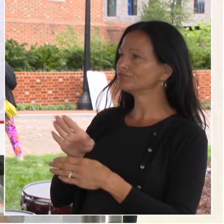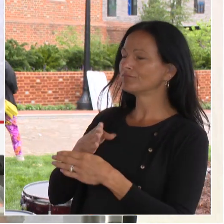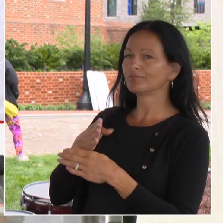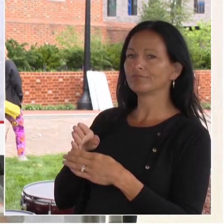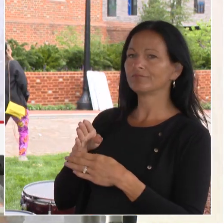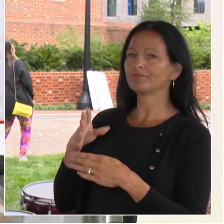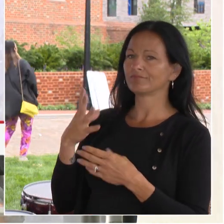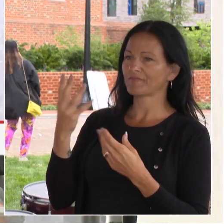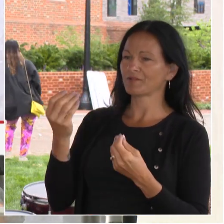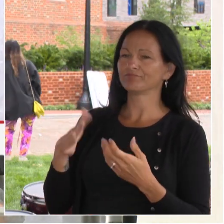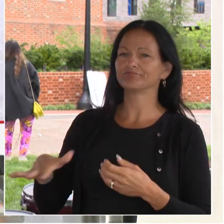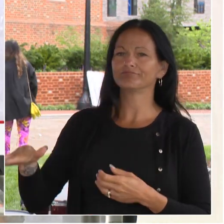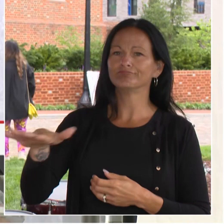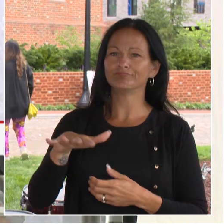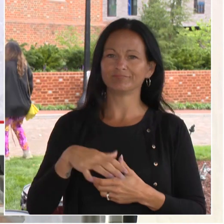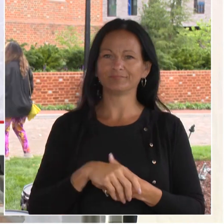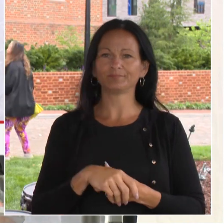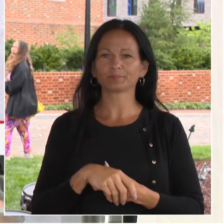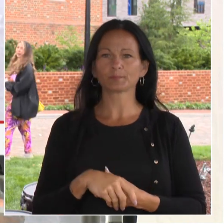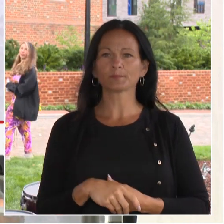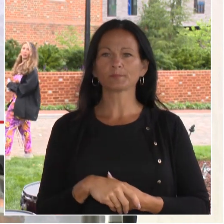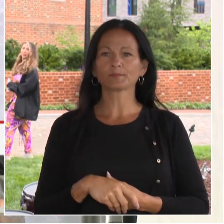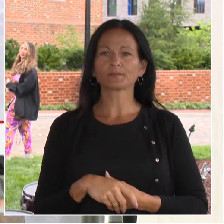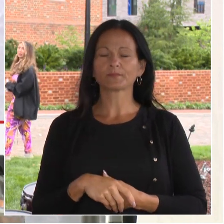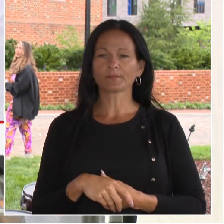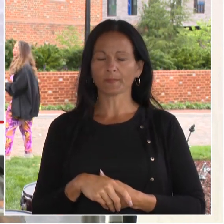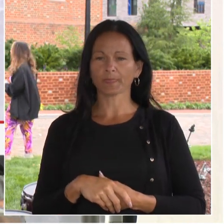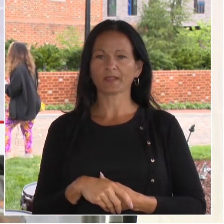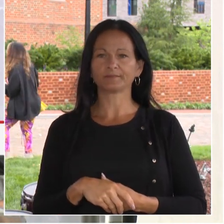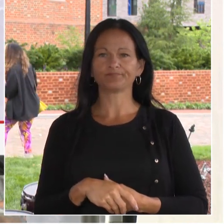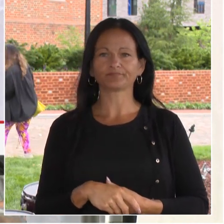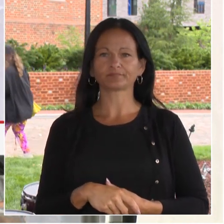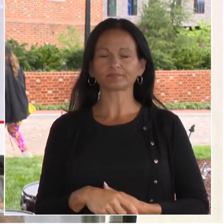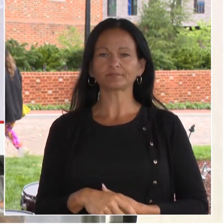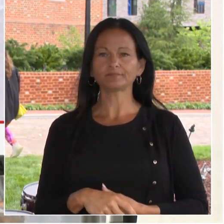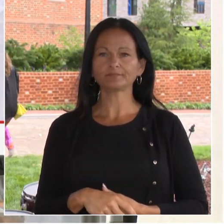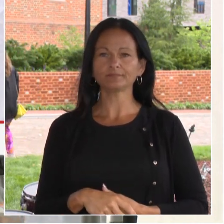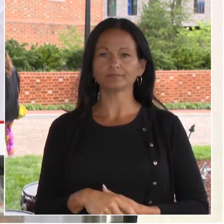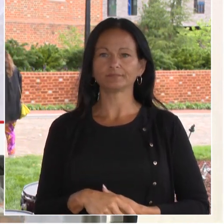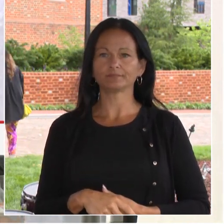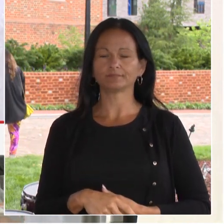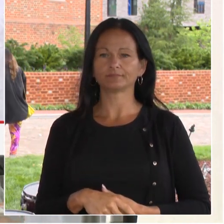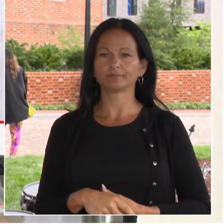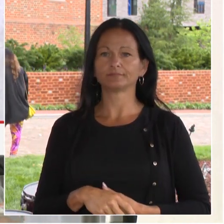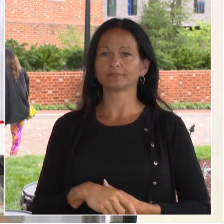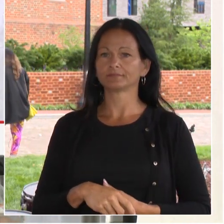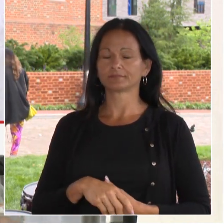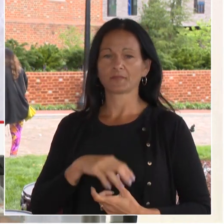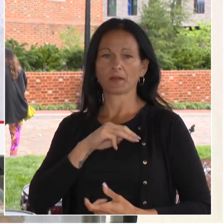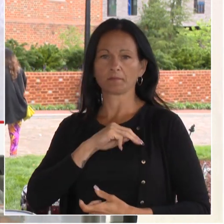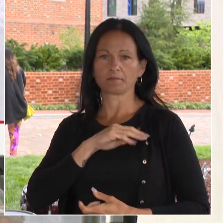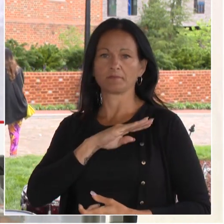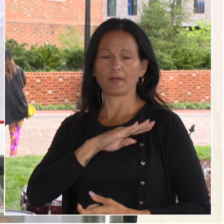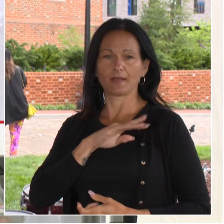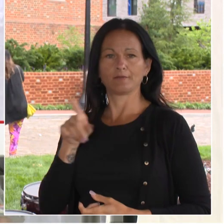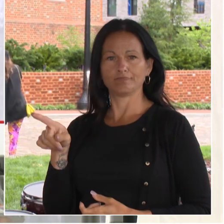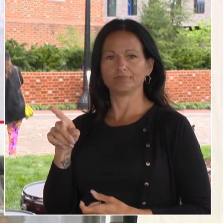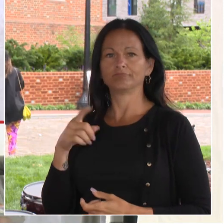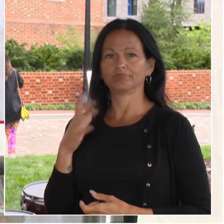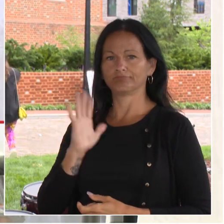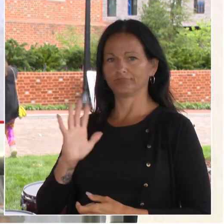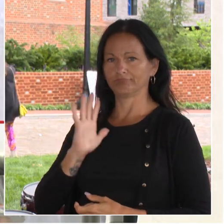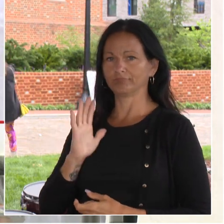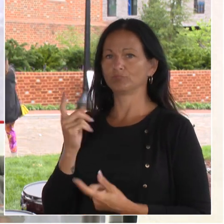time ago, the mayor and I have talked about how do we entice and attract Wegmans to come to the